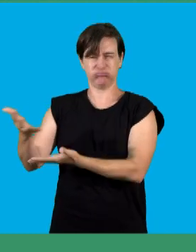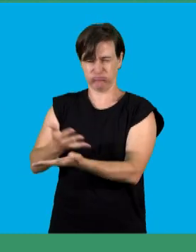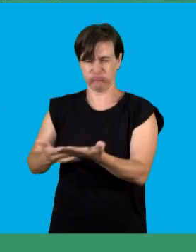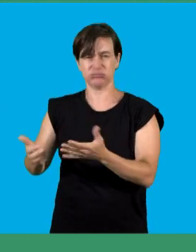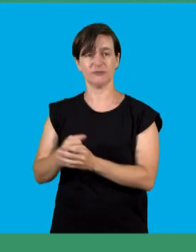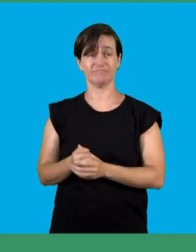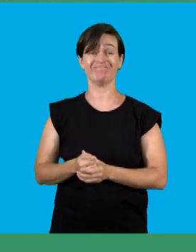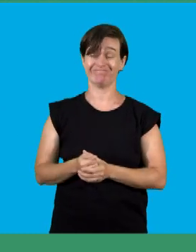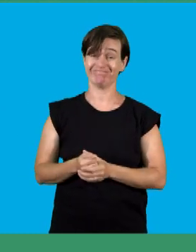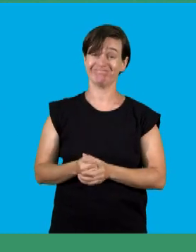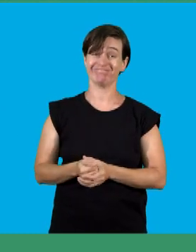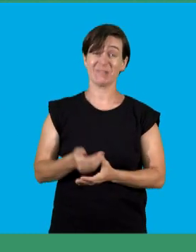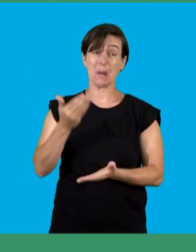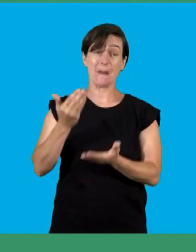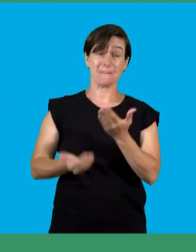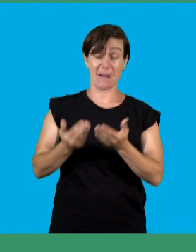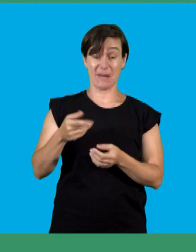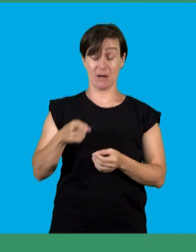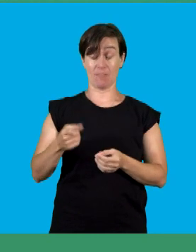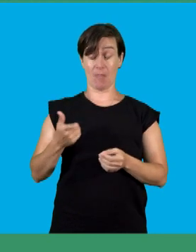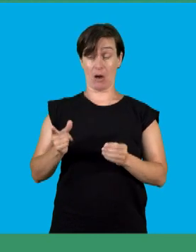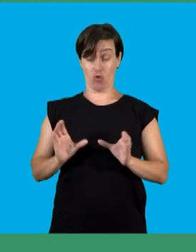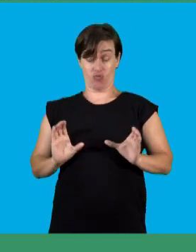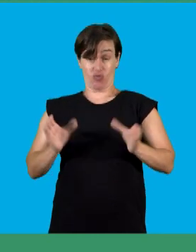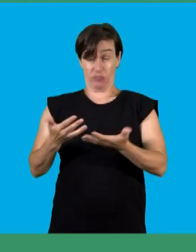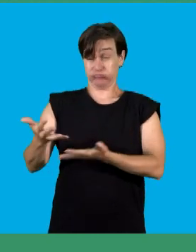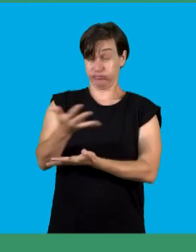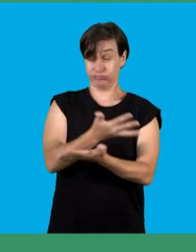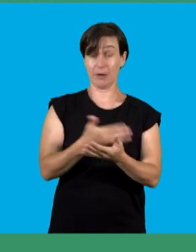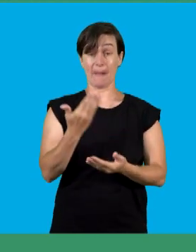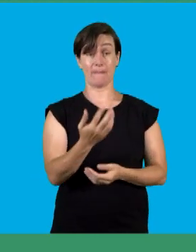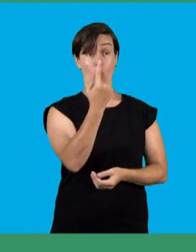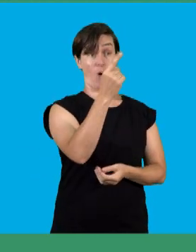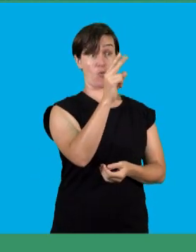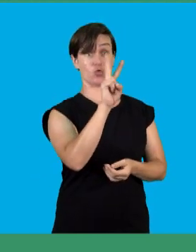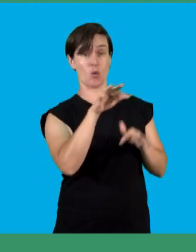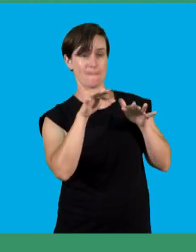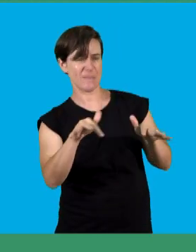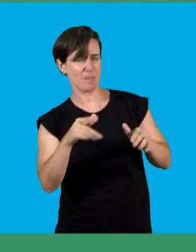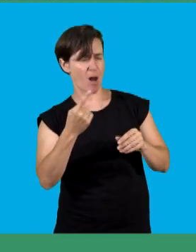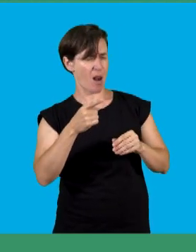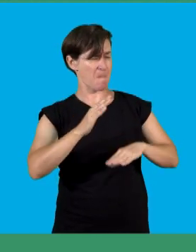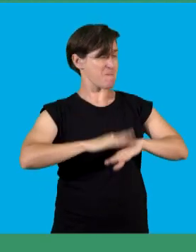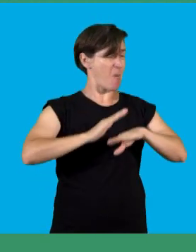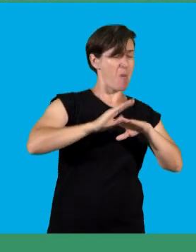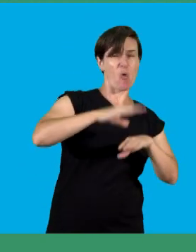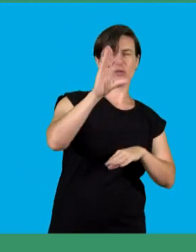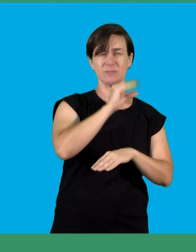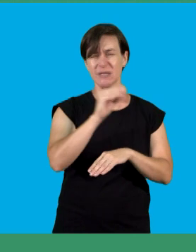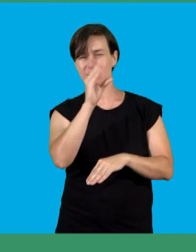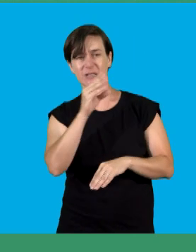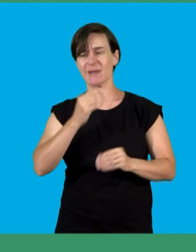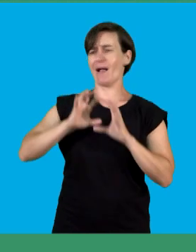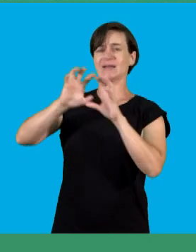says there's always 1 or 2 dominant people who take over while the rest of the group members keeps quiet. Now, this